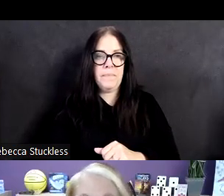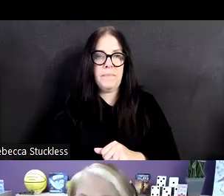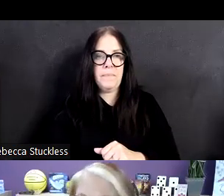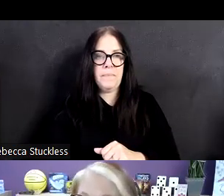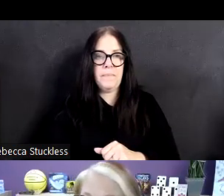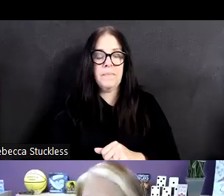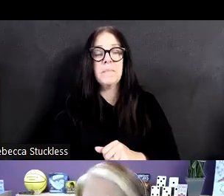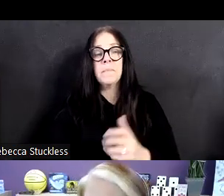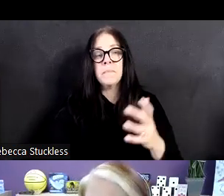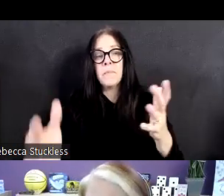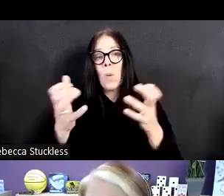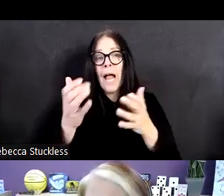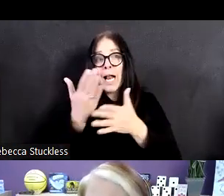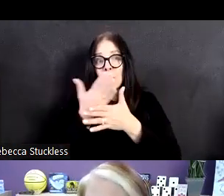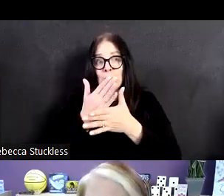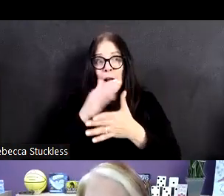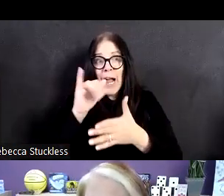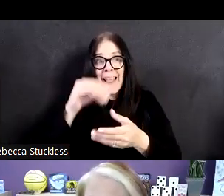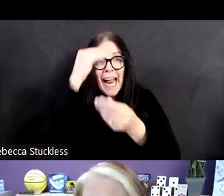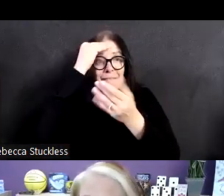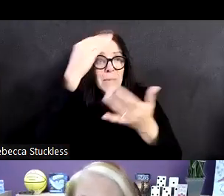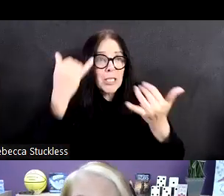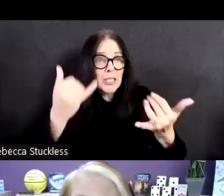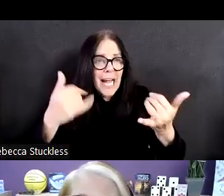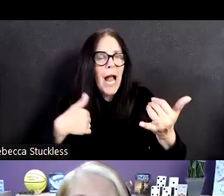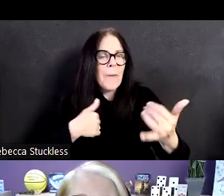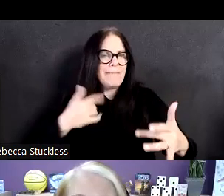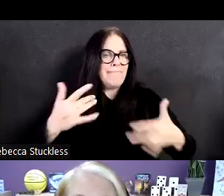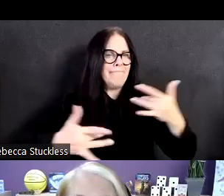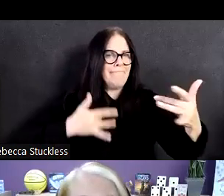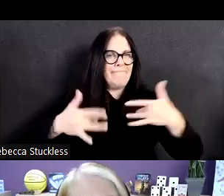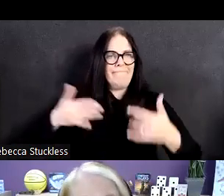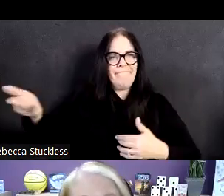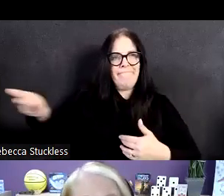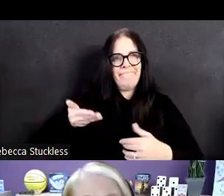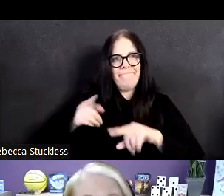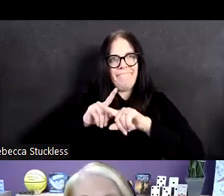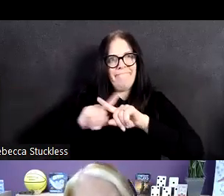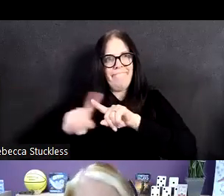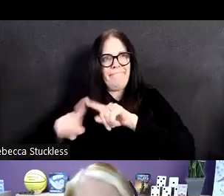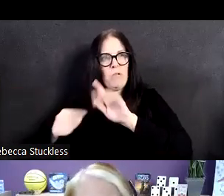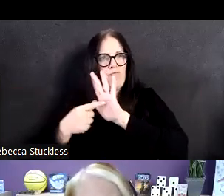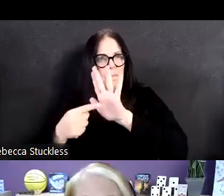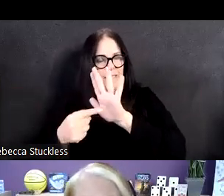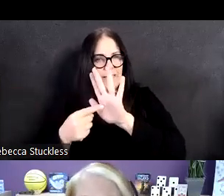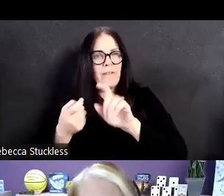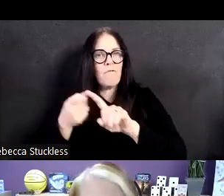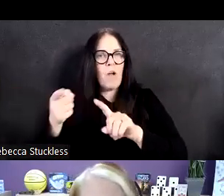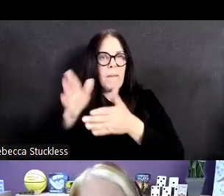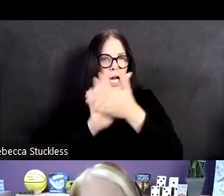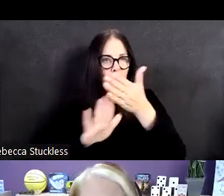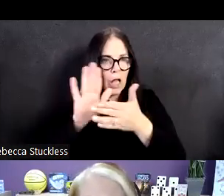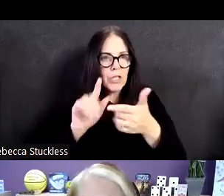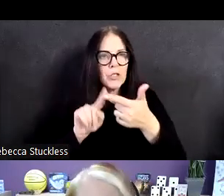To help us share all of this amazing information with you today, we're thrilled to welcome a panel of representatives from college, school